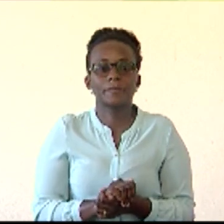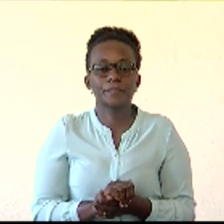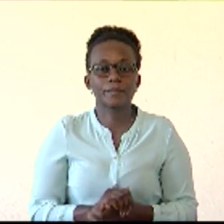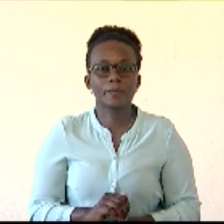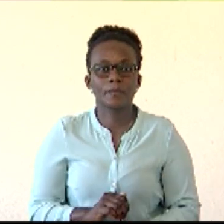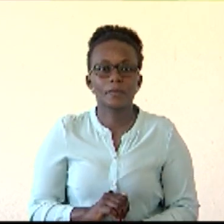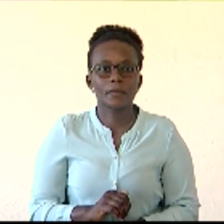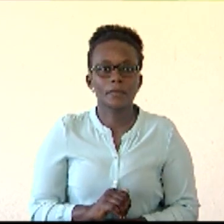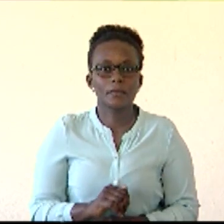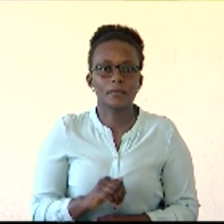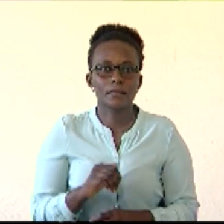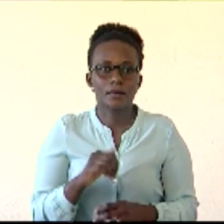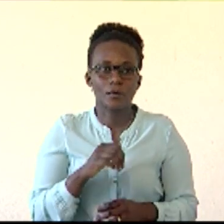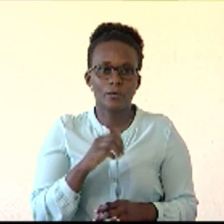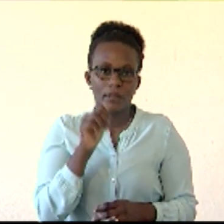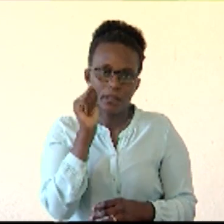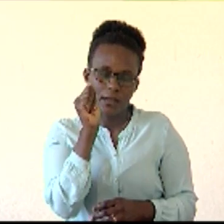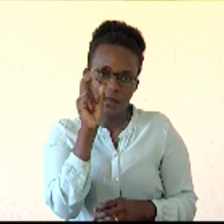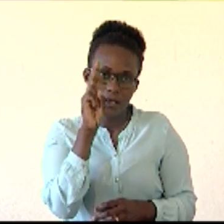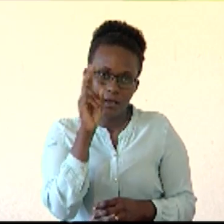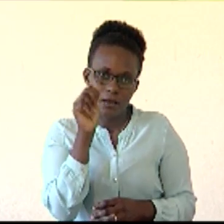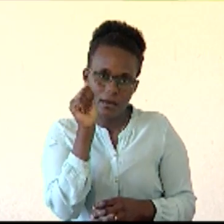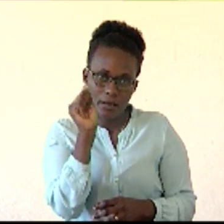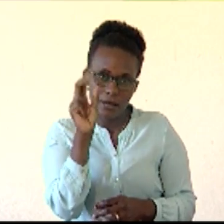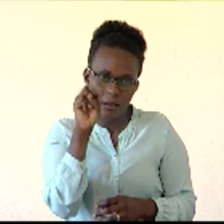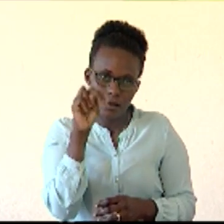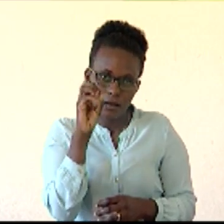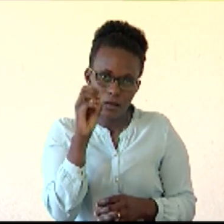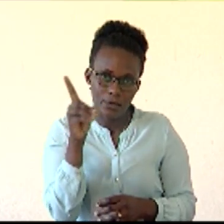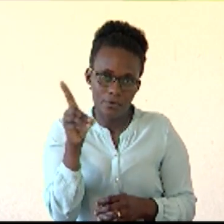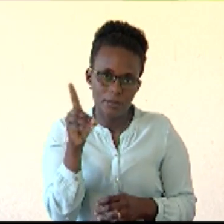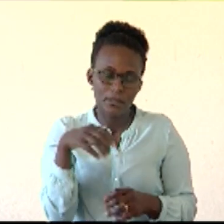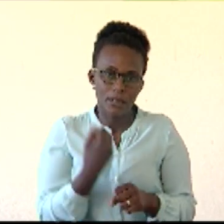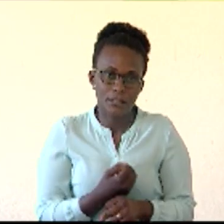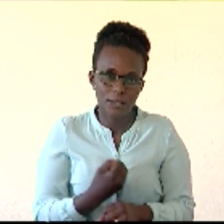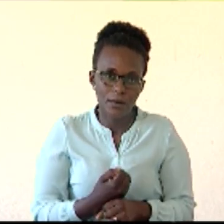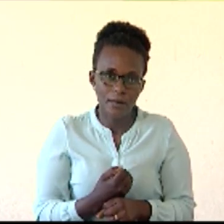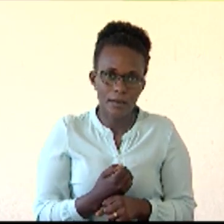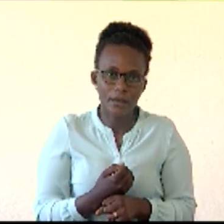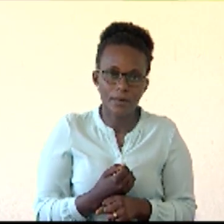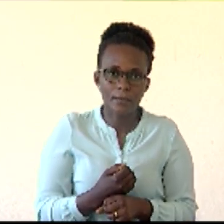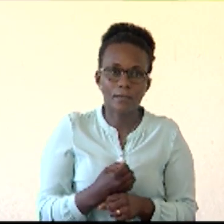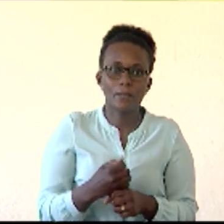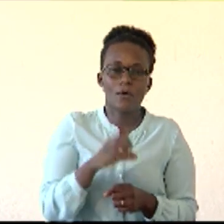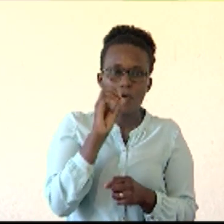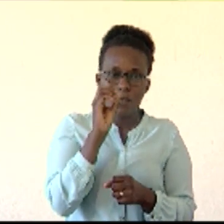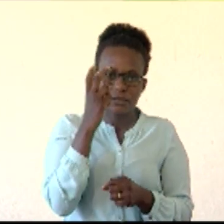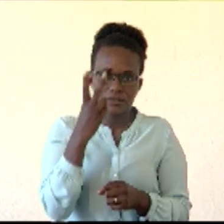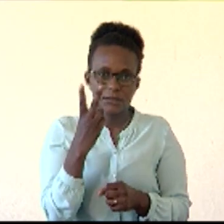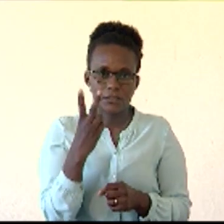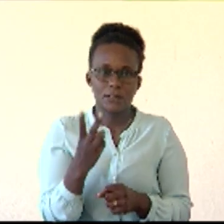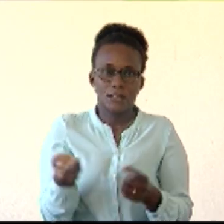Therefore, the anodes have to be repressed from time to time. Why? Because the carbon reacts with